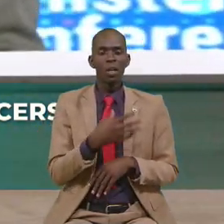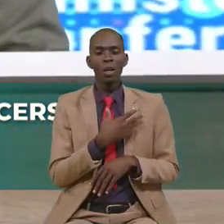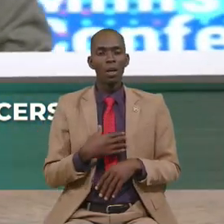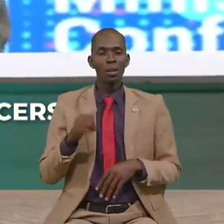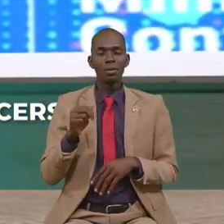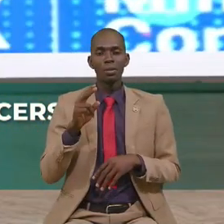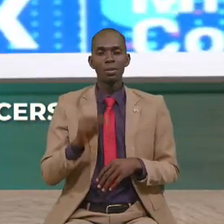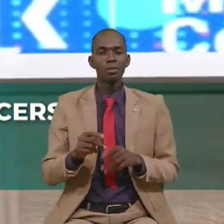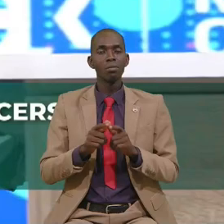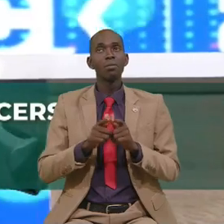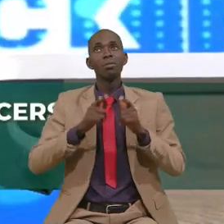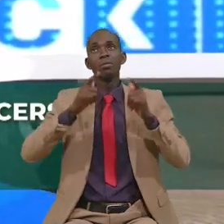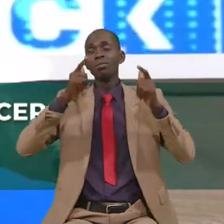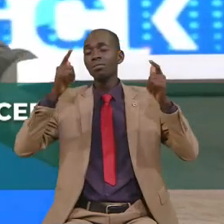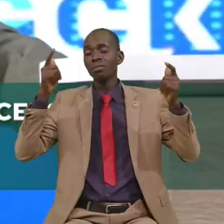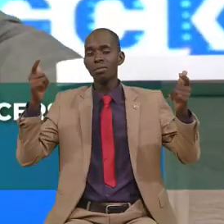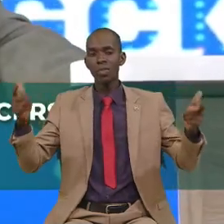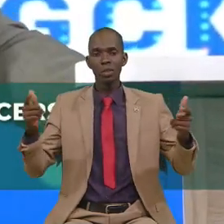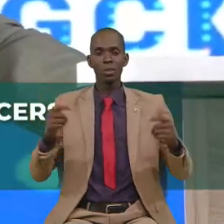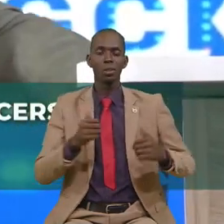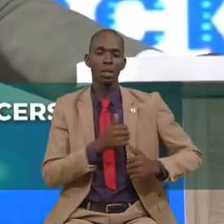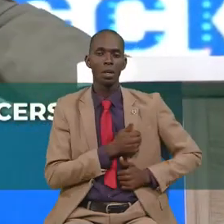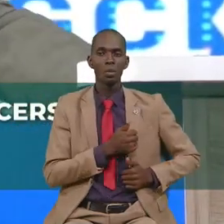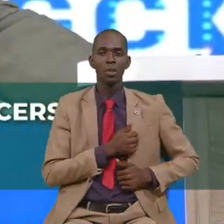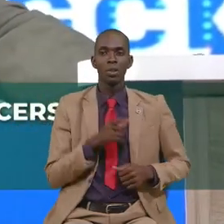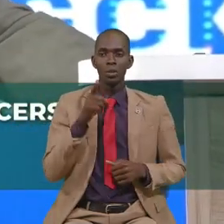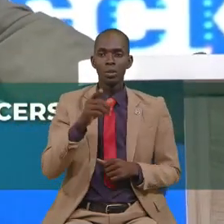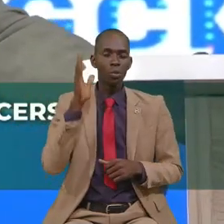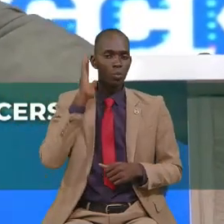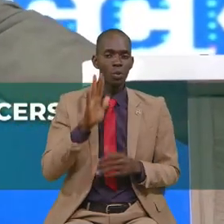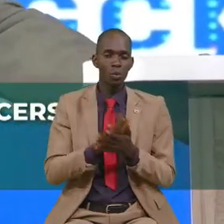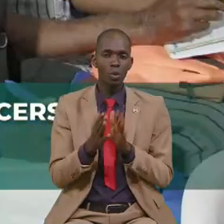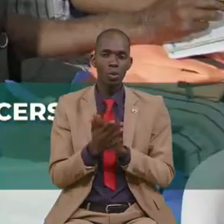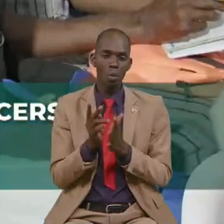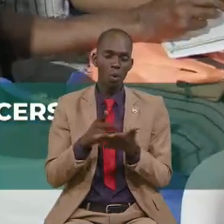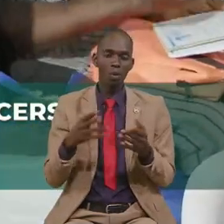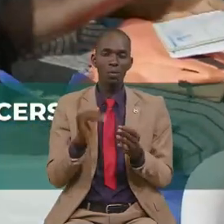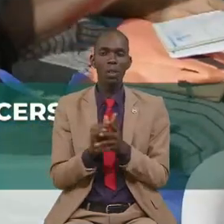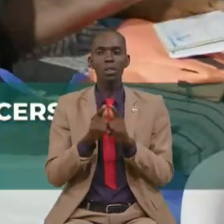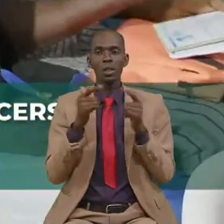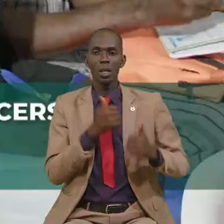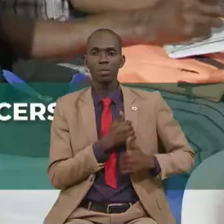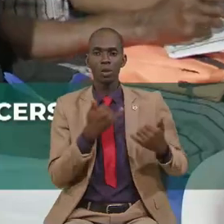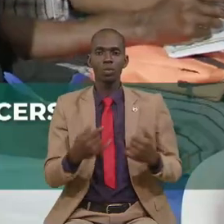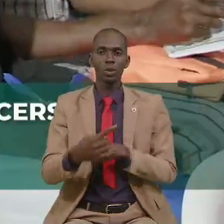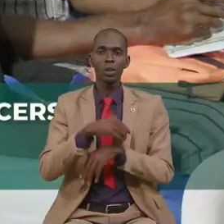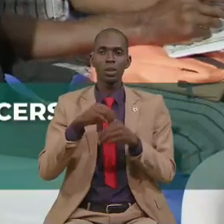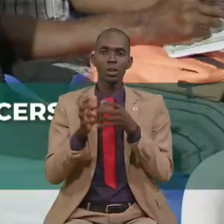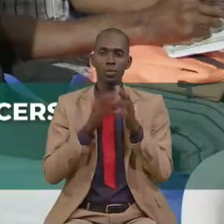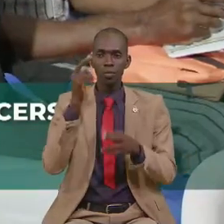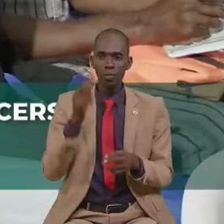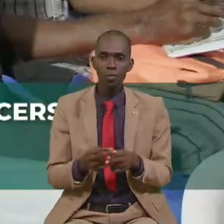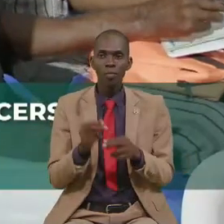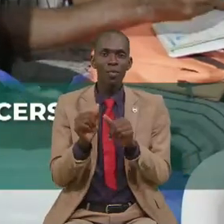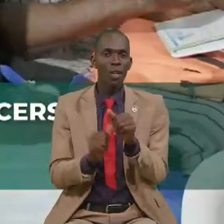exceeding great army. You become part of that great army today. Everything you